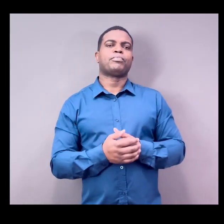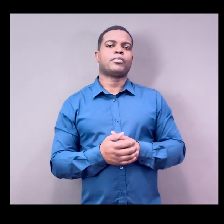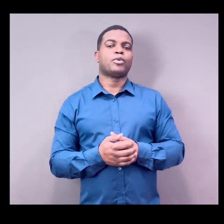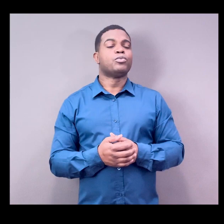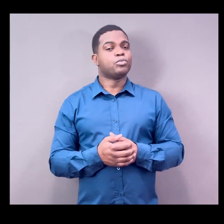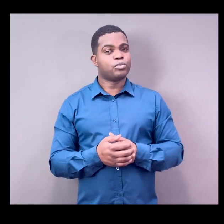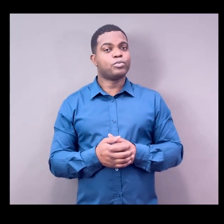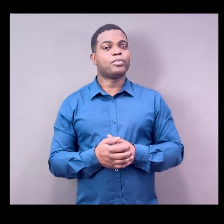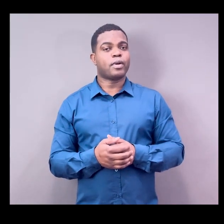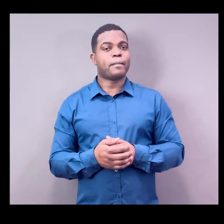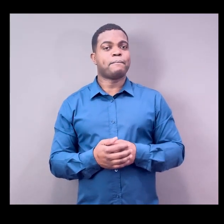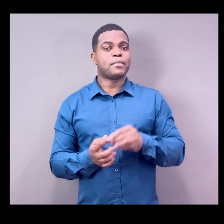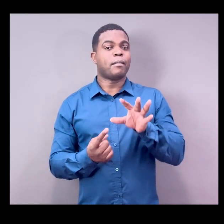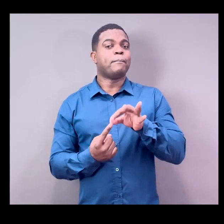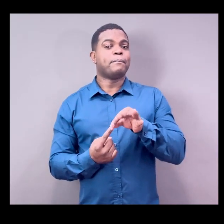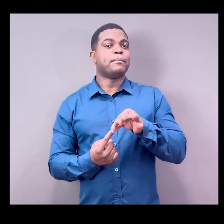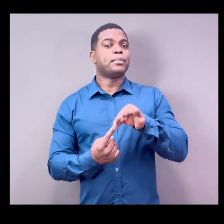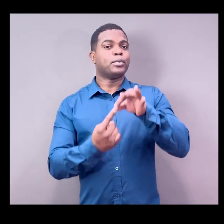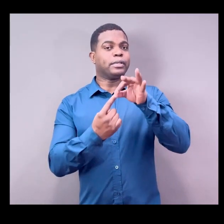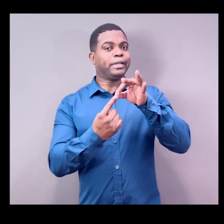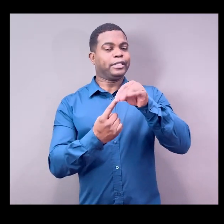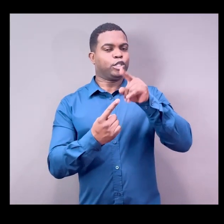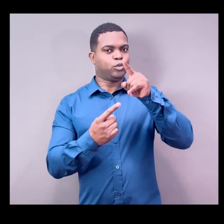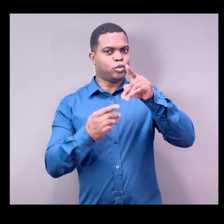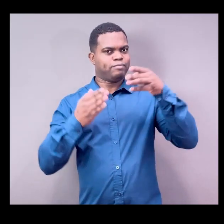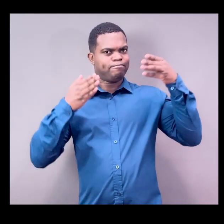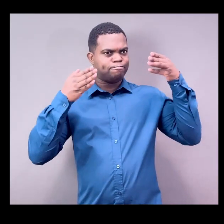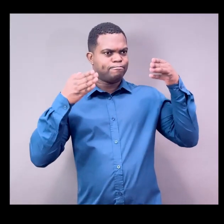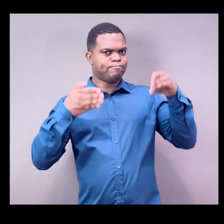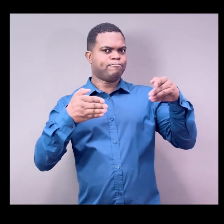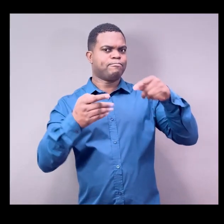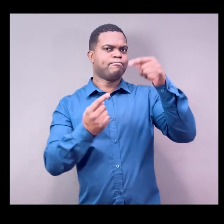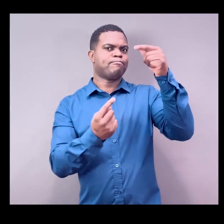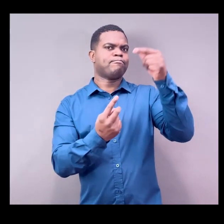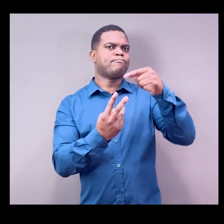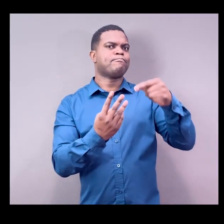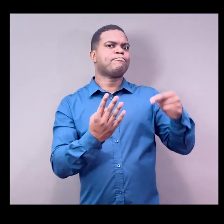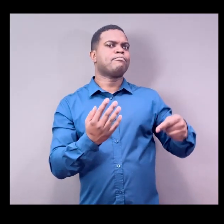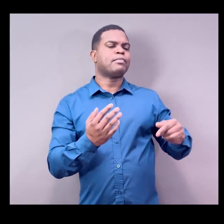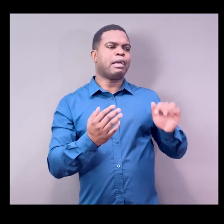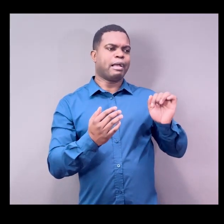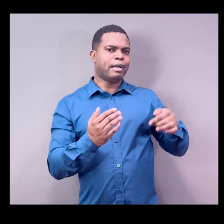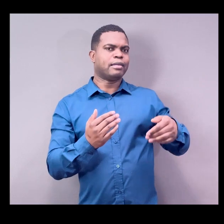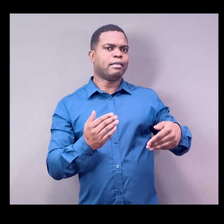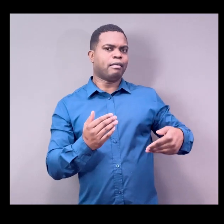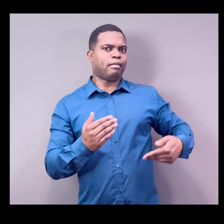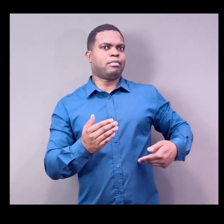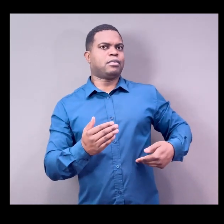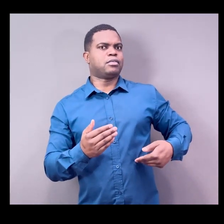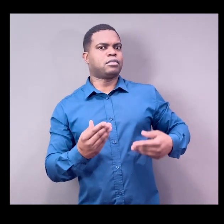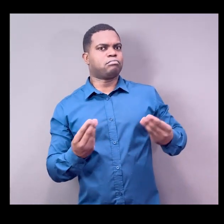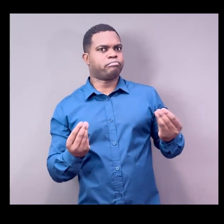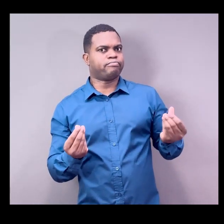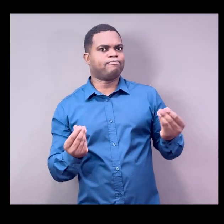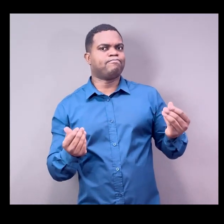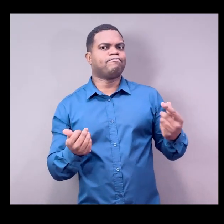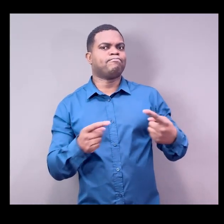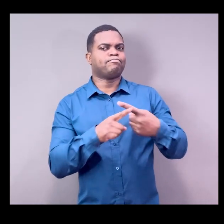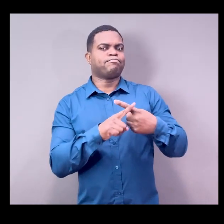So you have to take this very, very important,